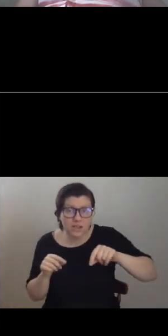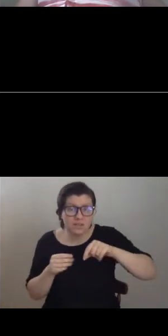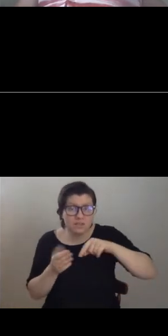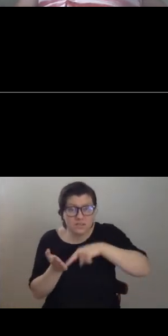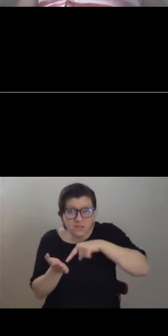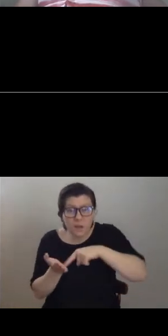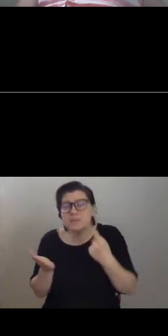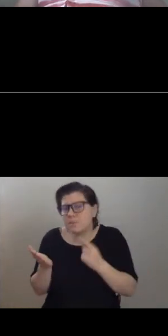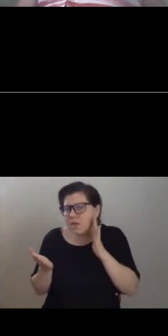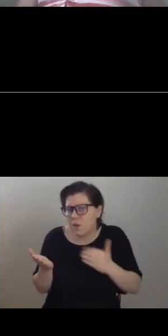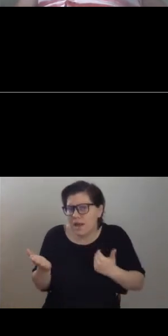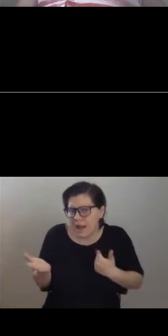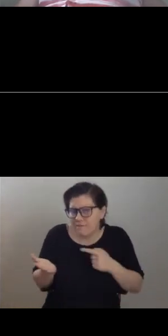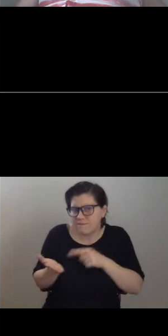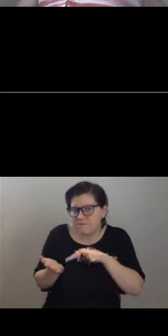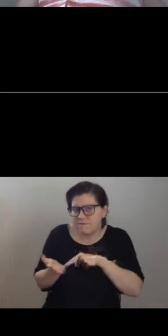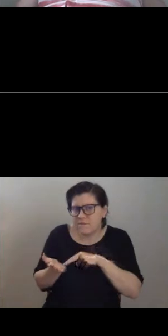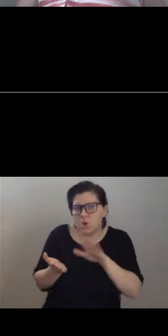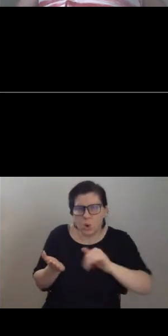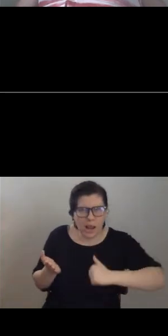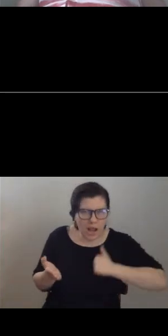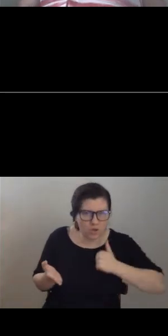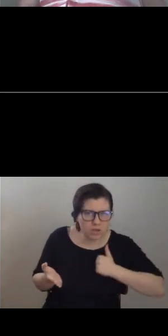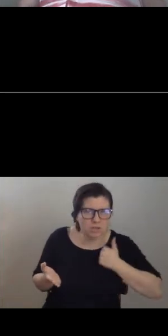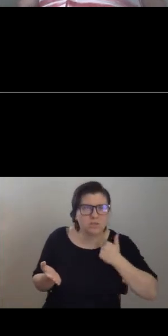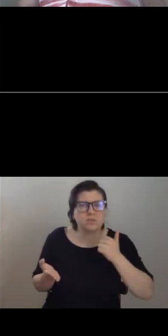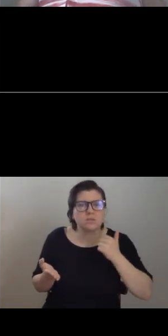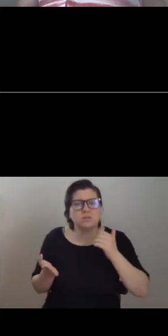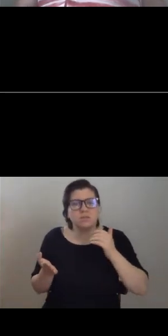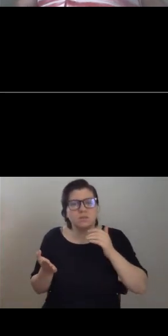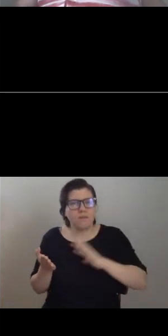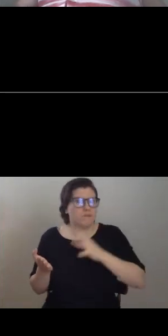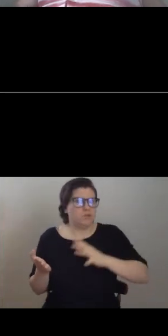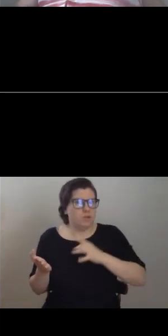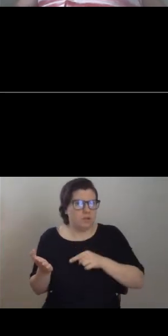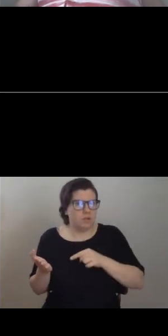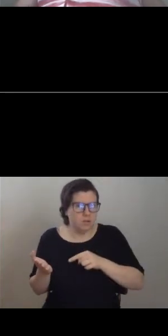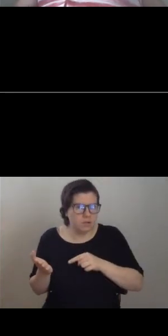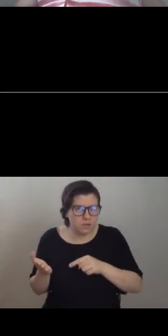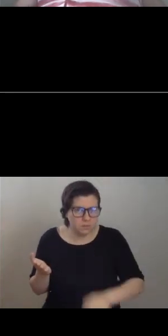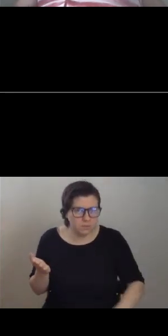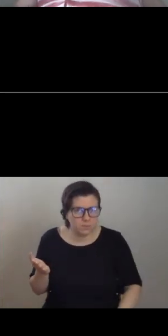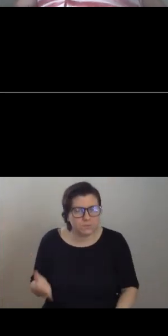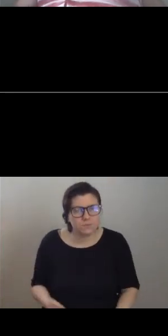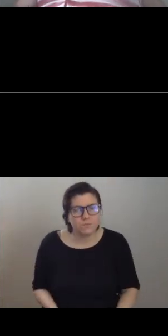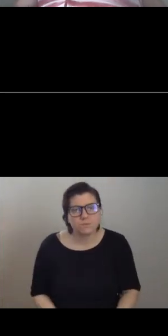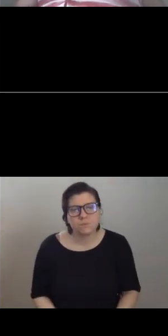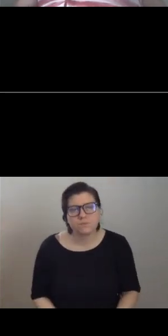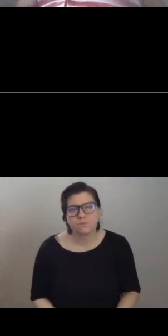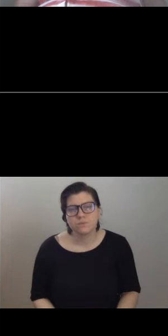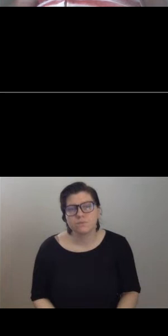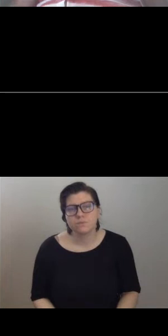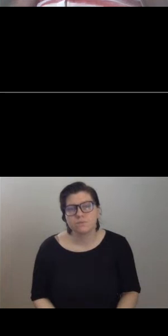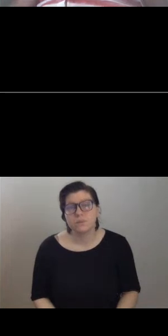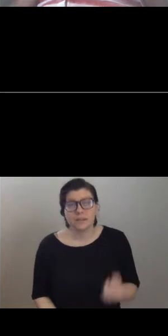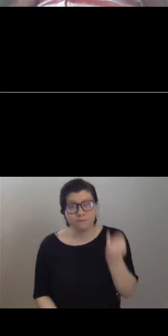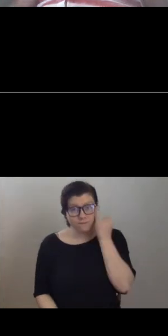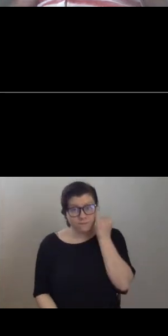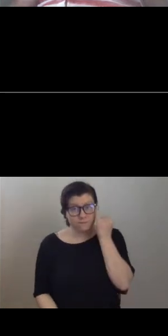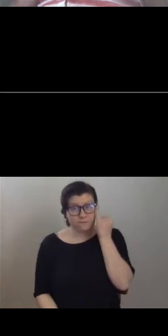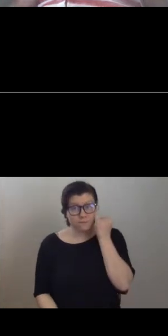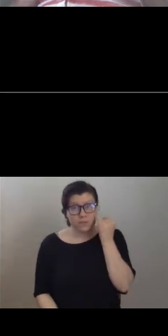have your address and that's official on it. And if they can't find